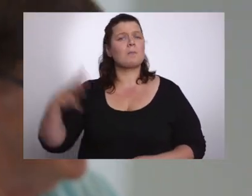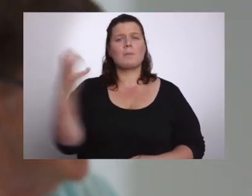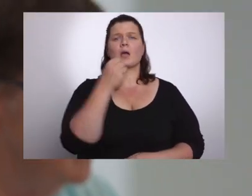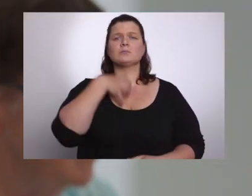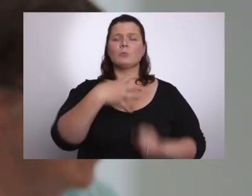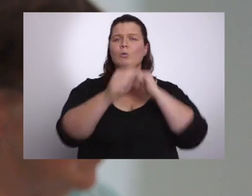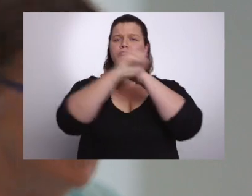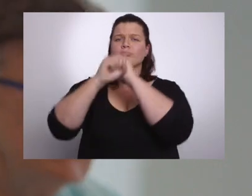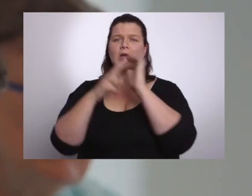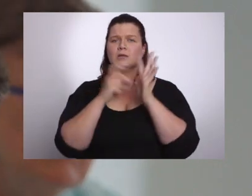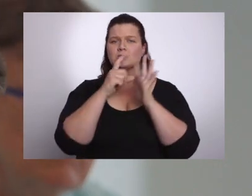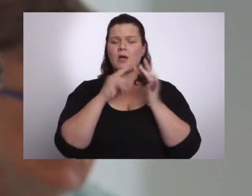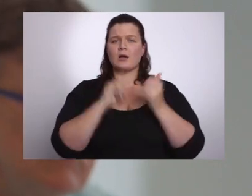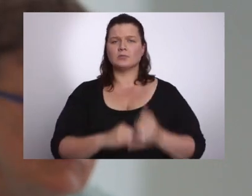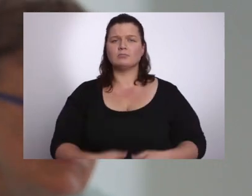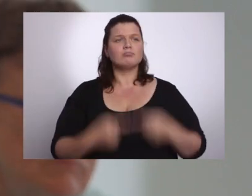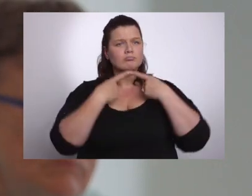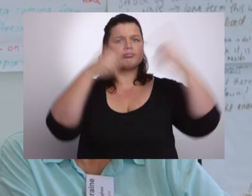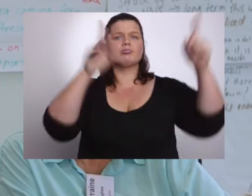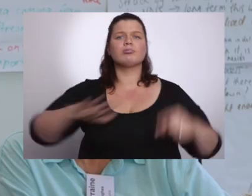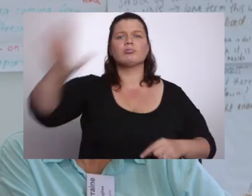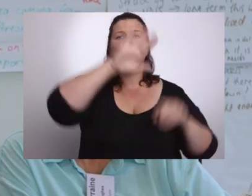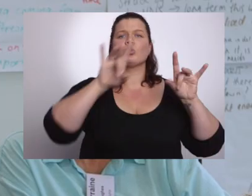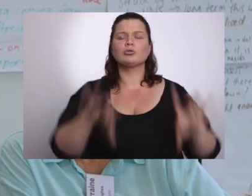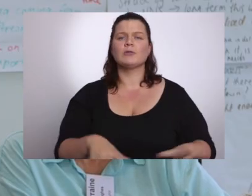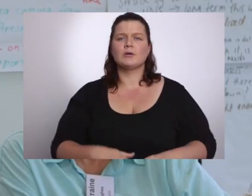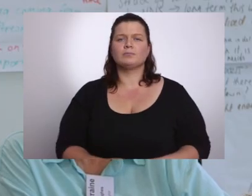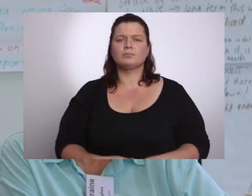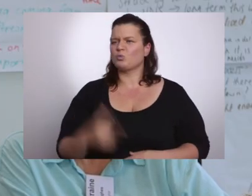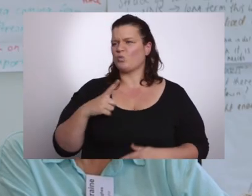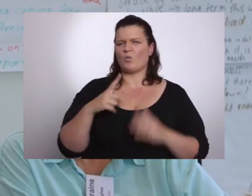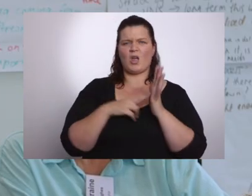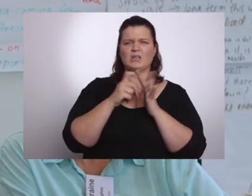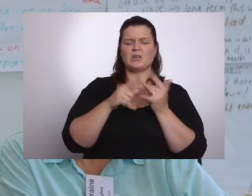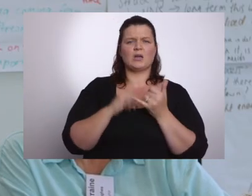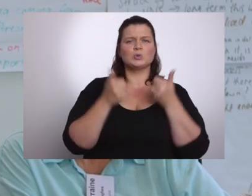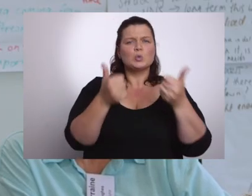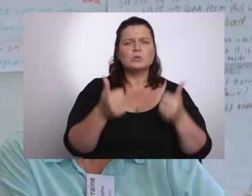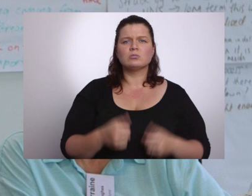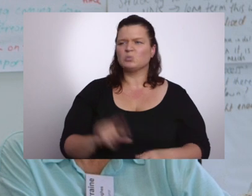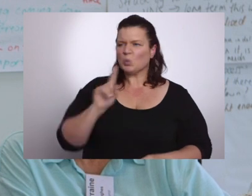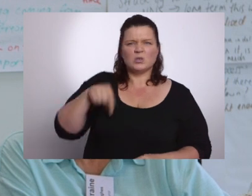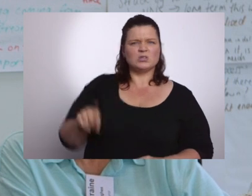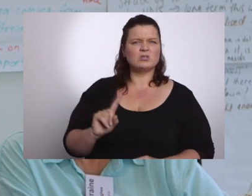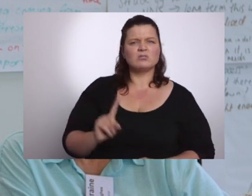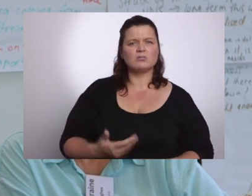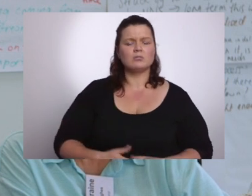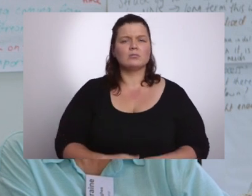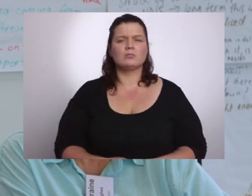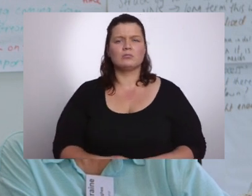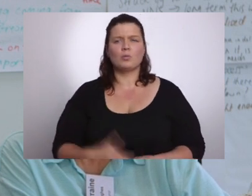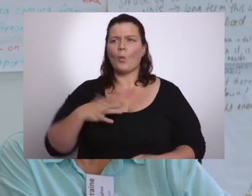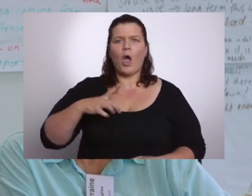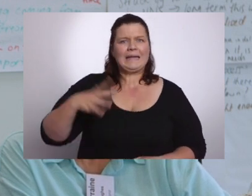advertising for the NDIS itself outside of it. You need to get that message out to people why the NDIS is needed and